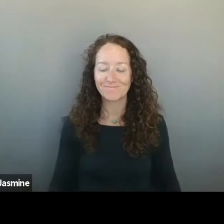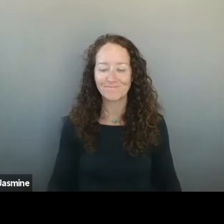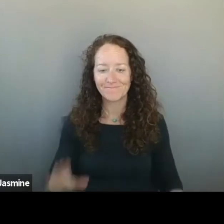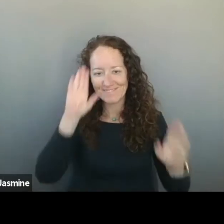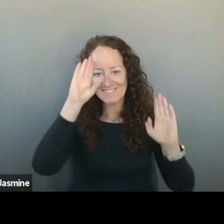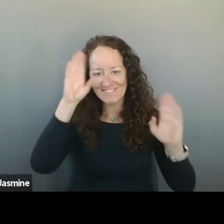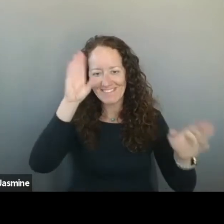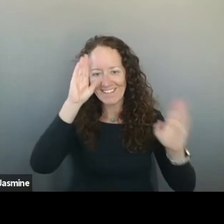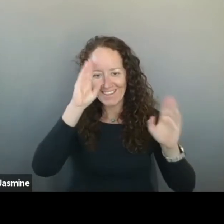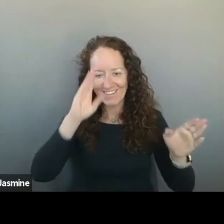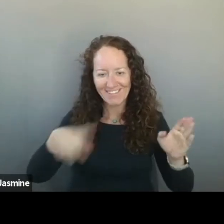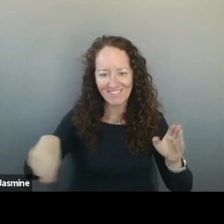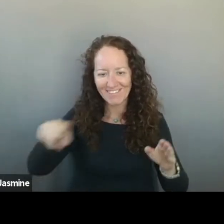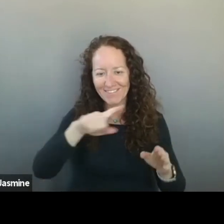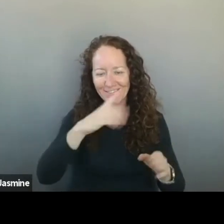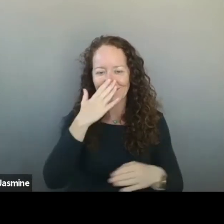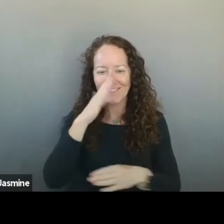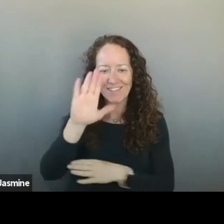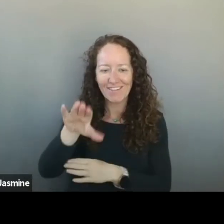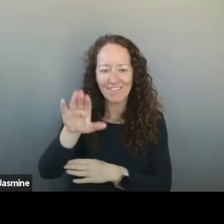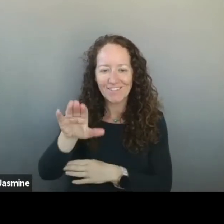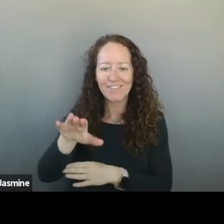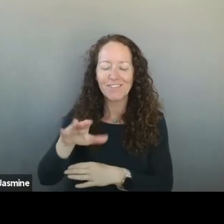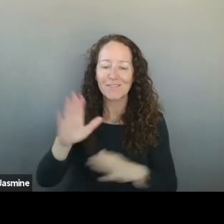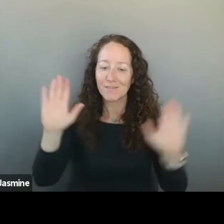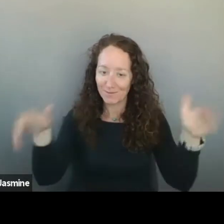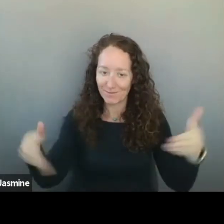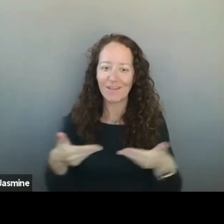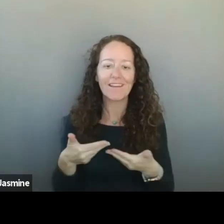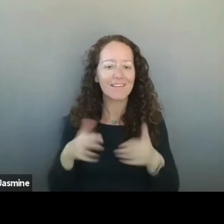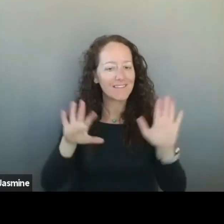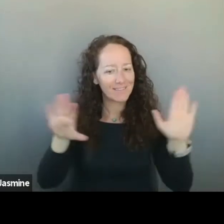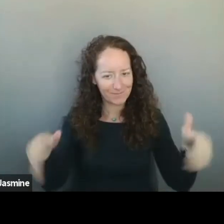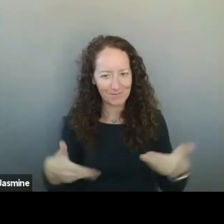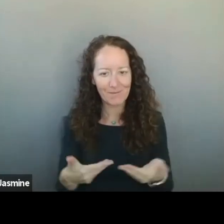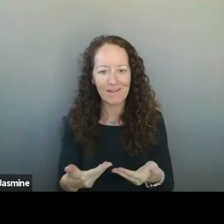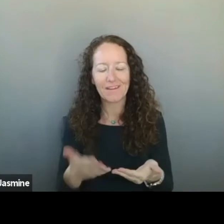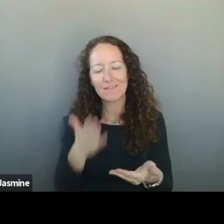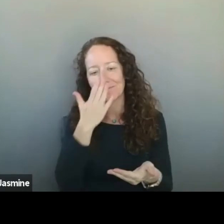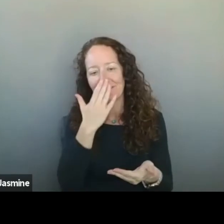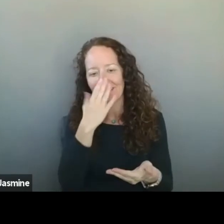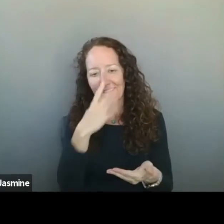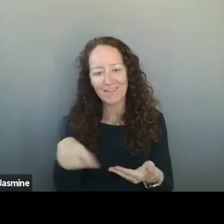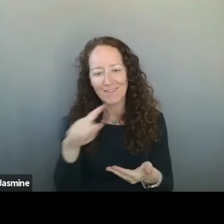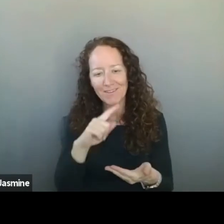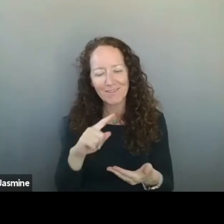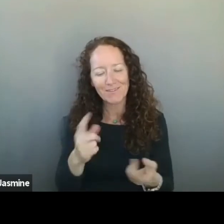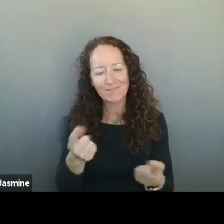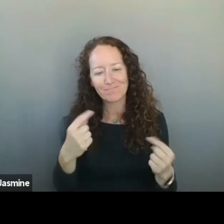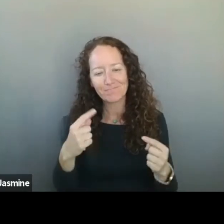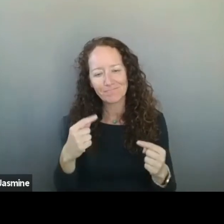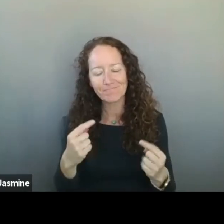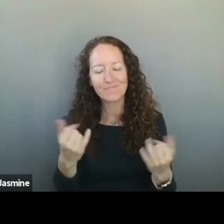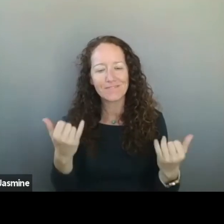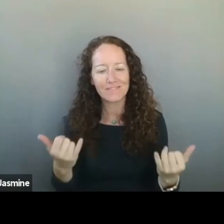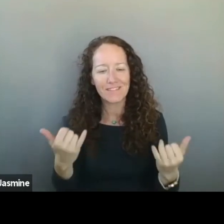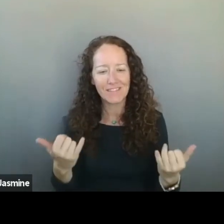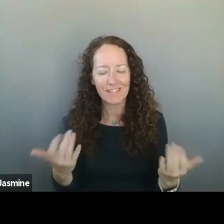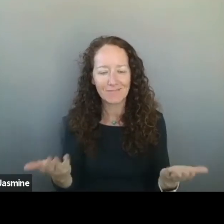Hello, everyone. Good afternoon. Welcome, welcome. Thank you all so much for being here with us